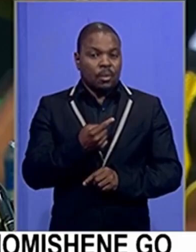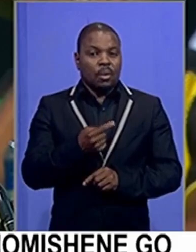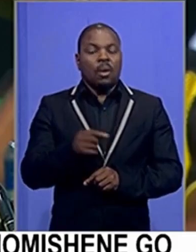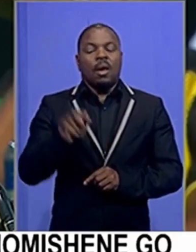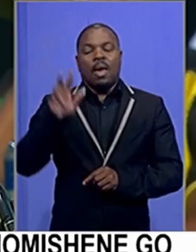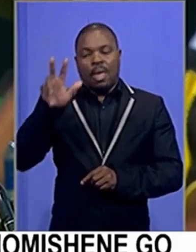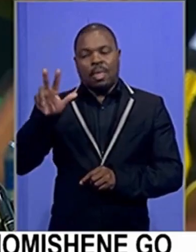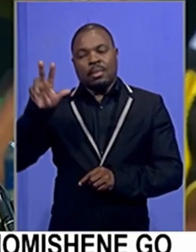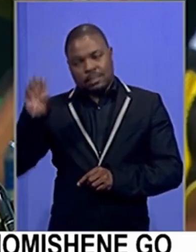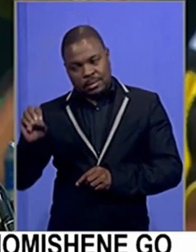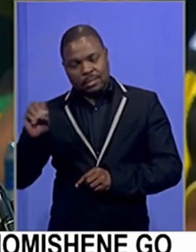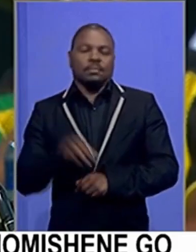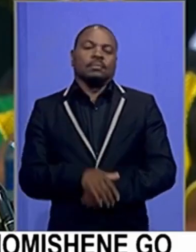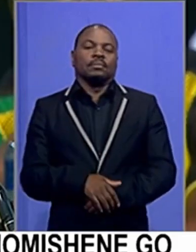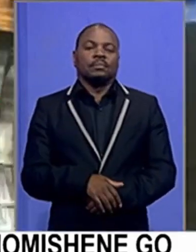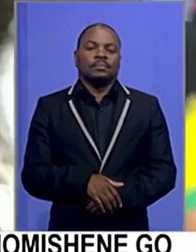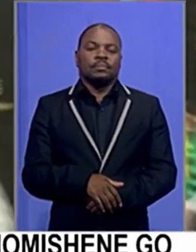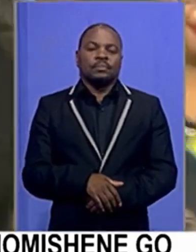1,080.